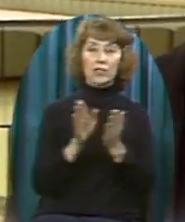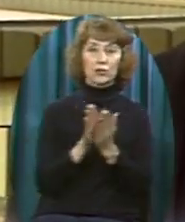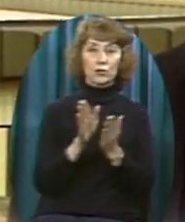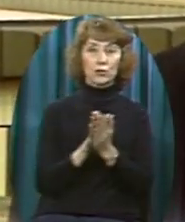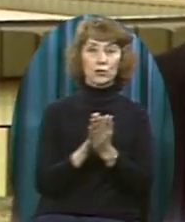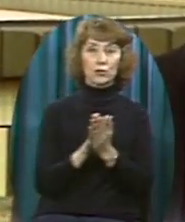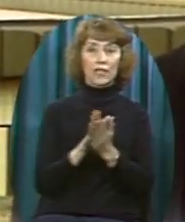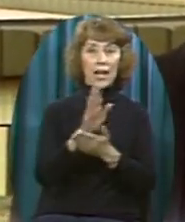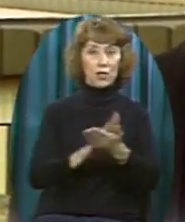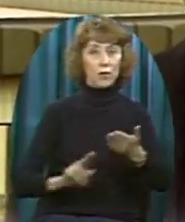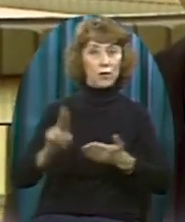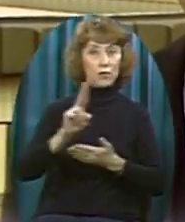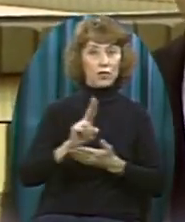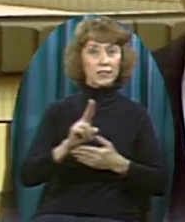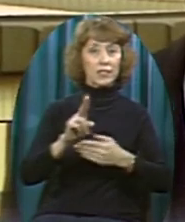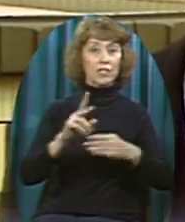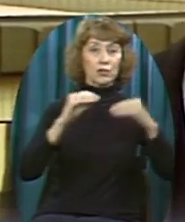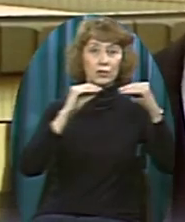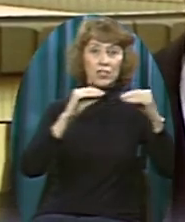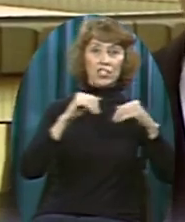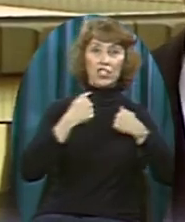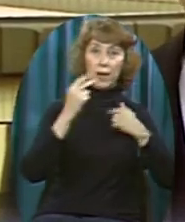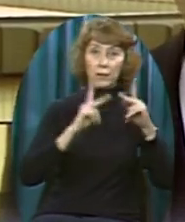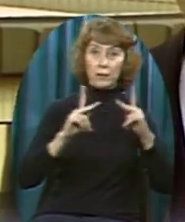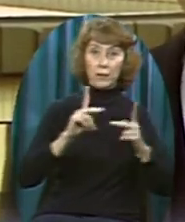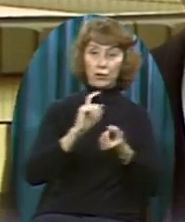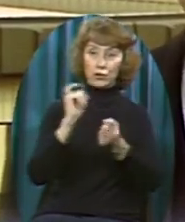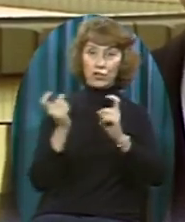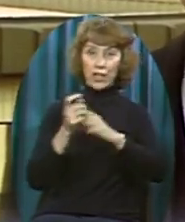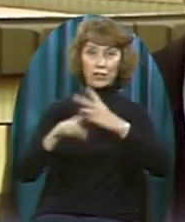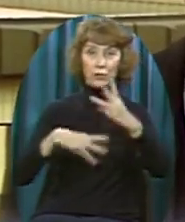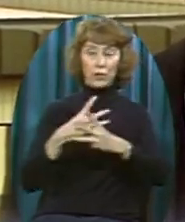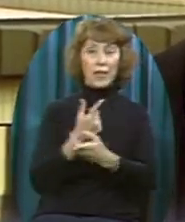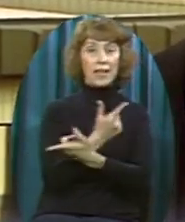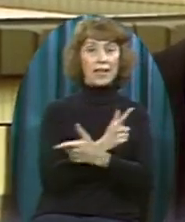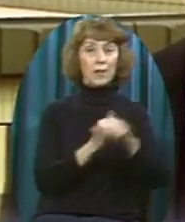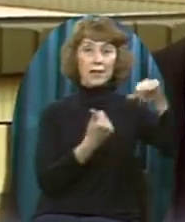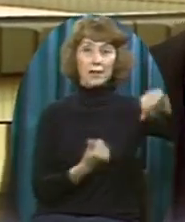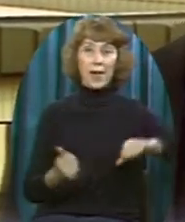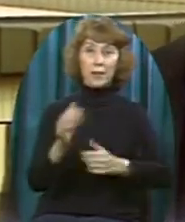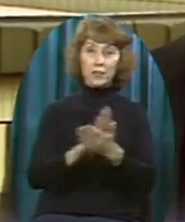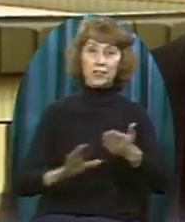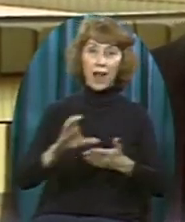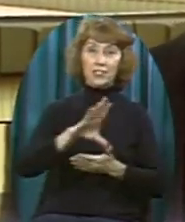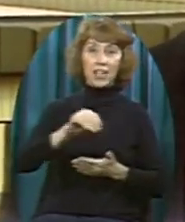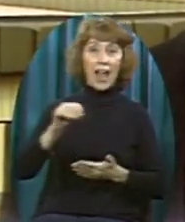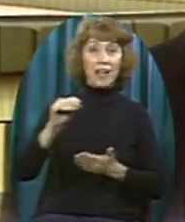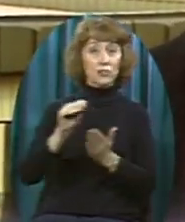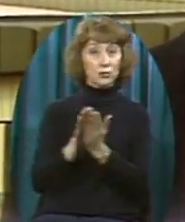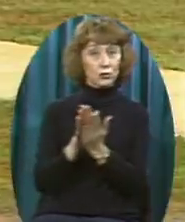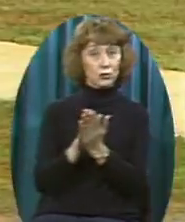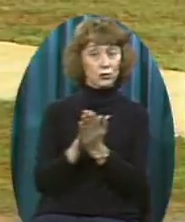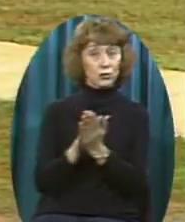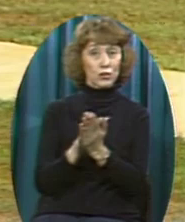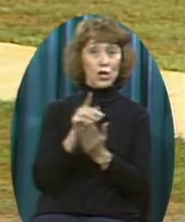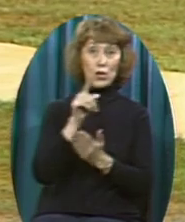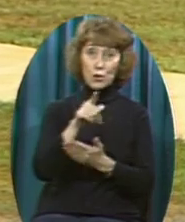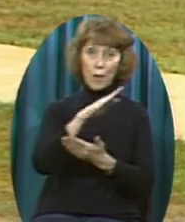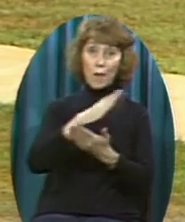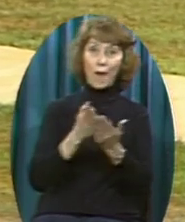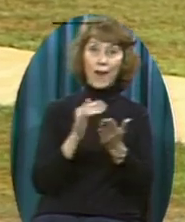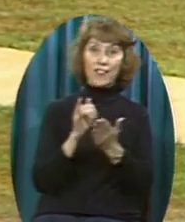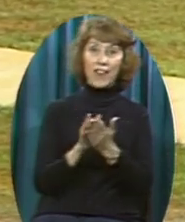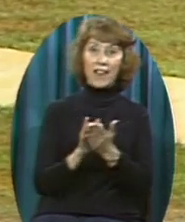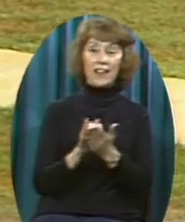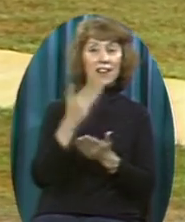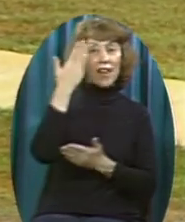to change the world. Liberty Baptist College and Schools. And you, my friend, are a part of it. And that's why, one